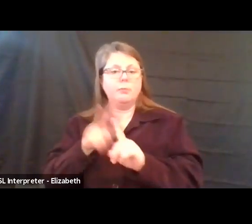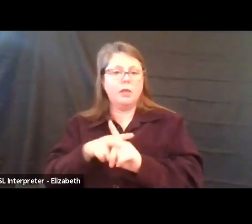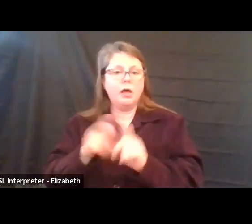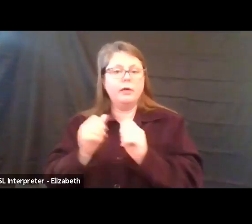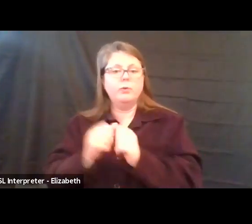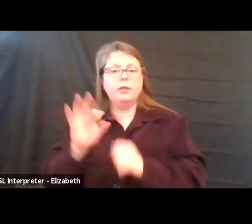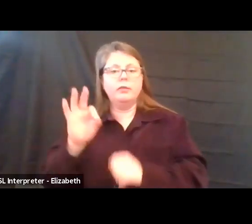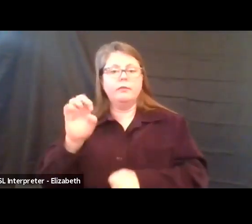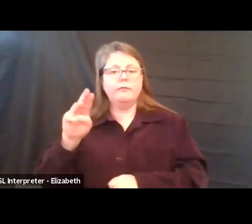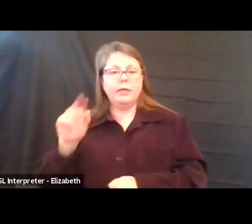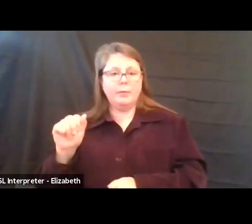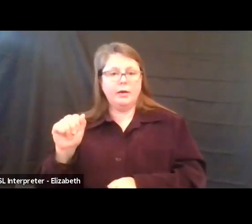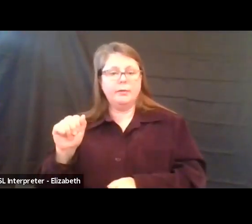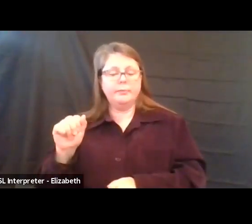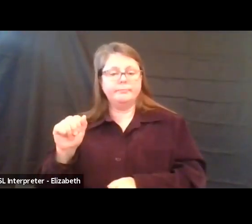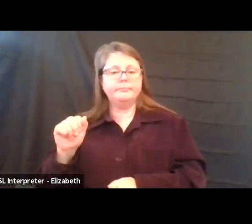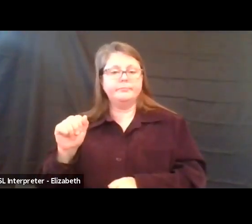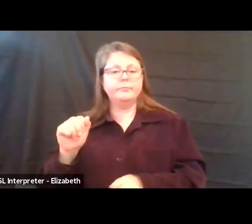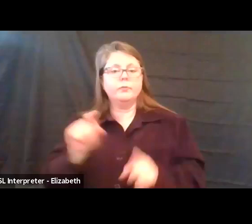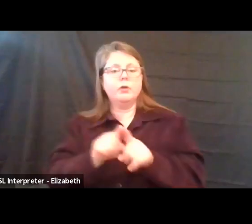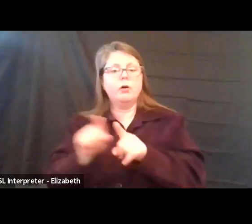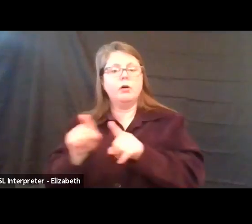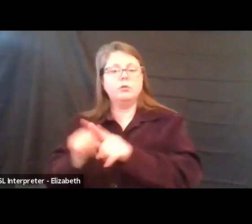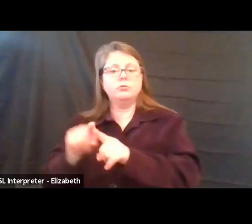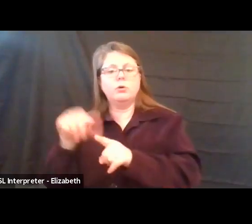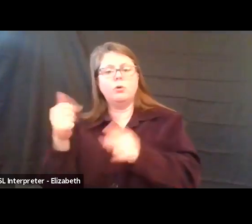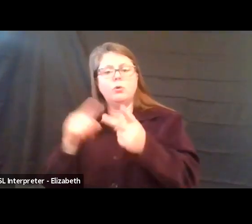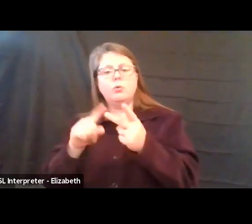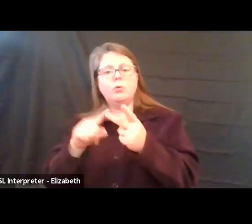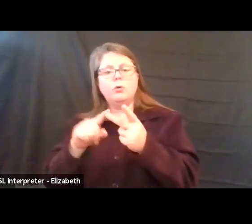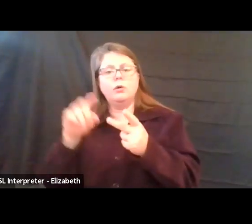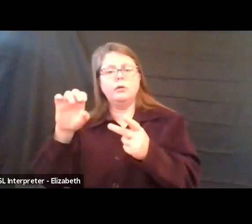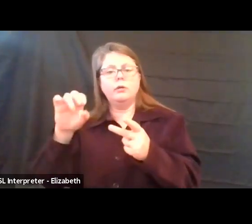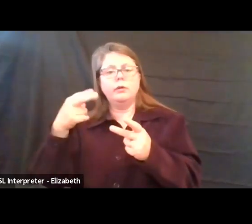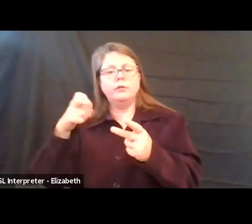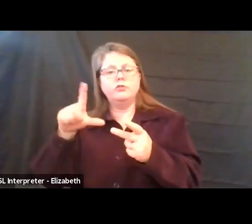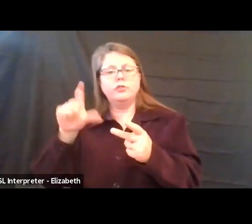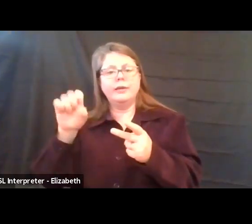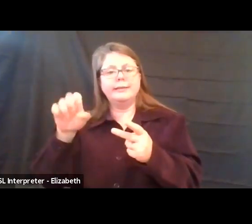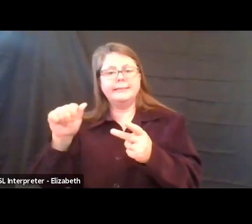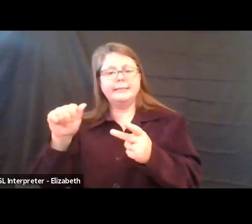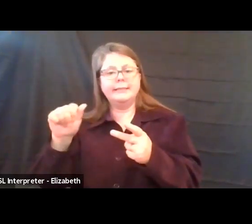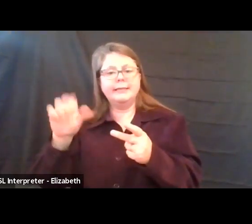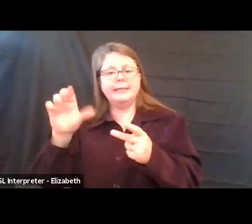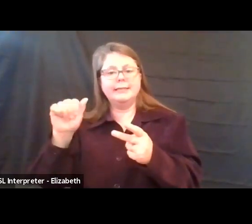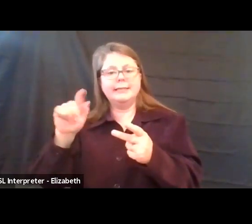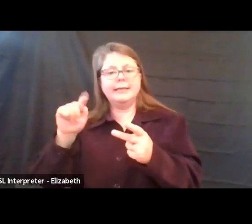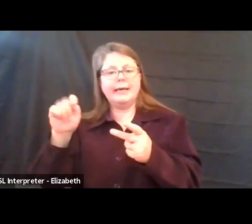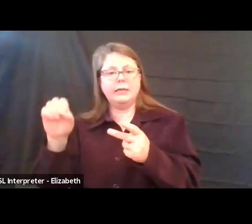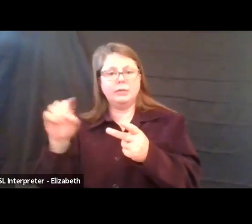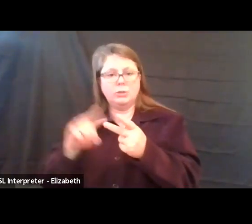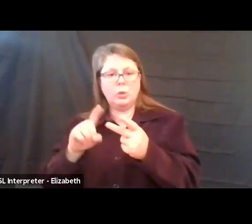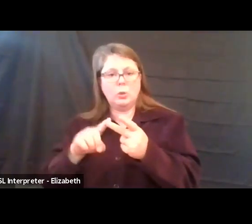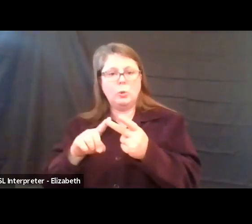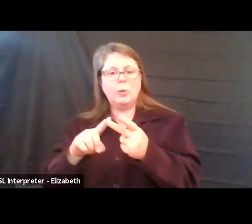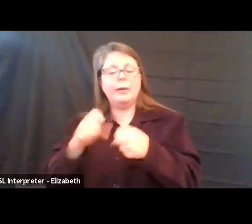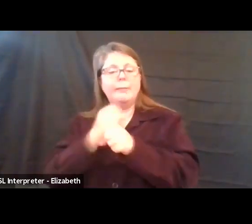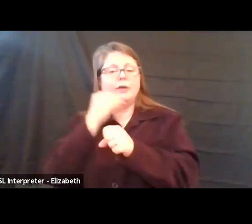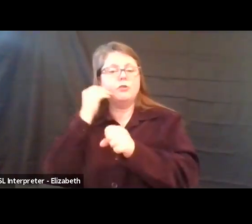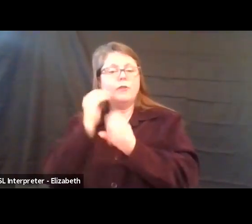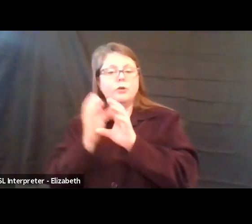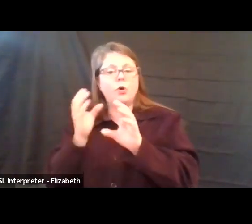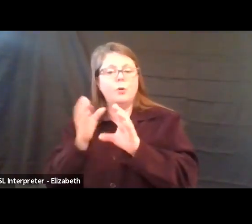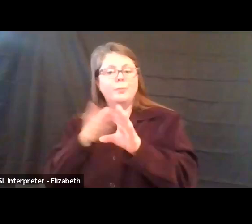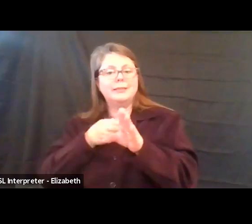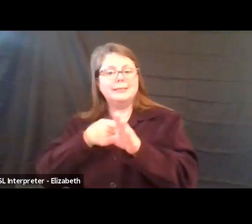on this subject too, Chelsea Cato, who is the manufactured housing analyst with Oregon Housing and Community Services.